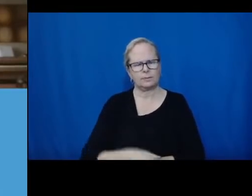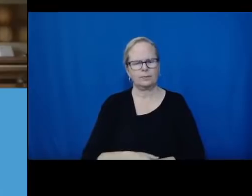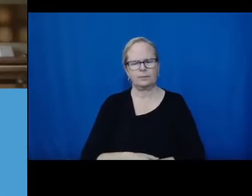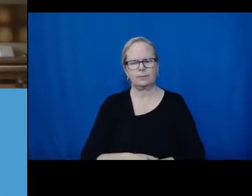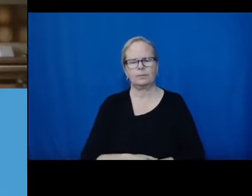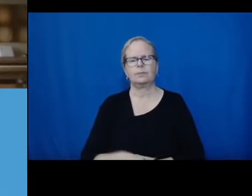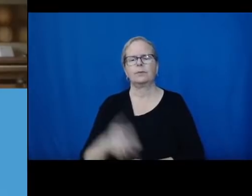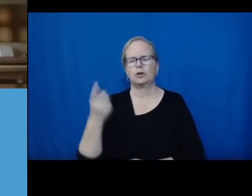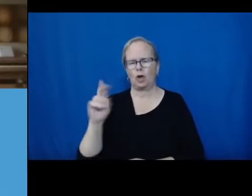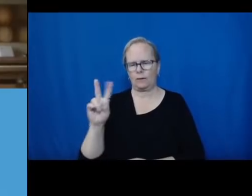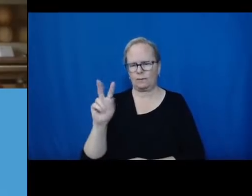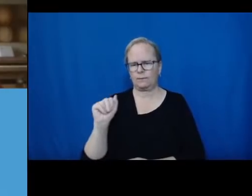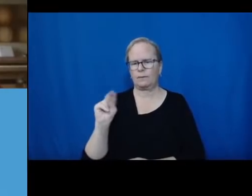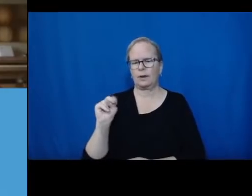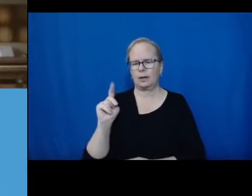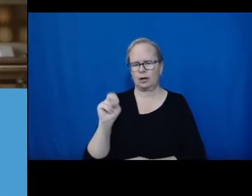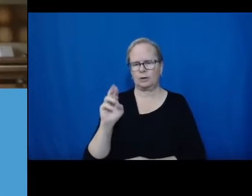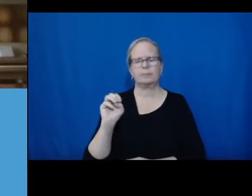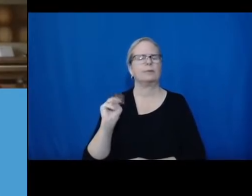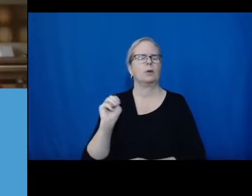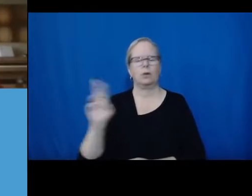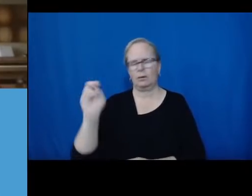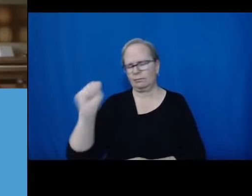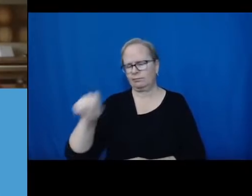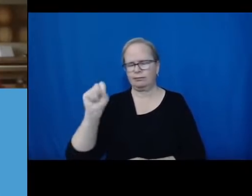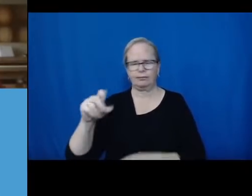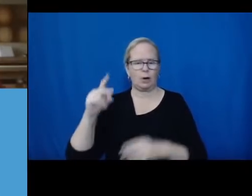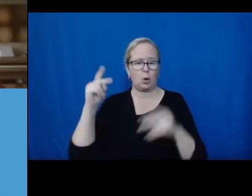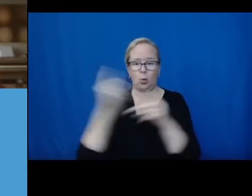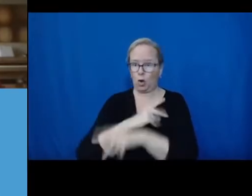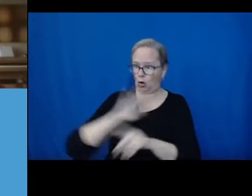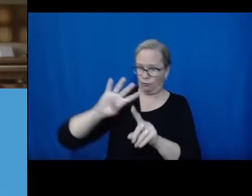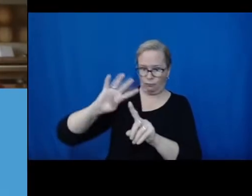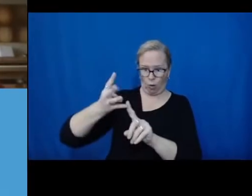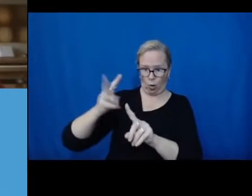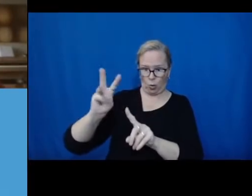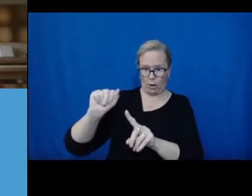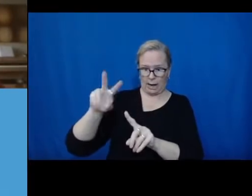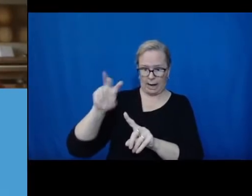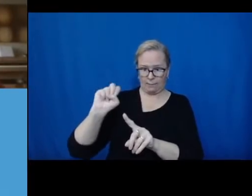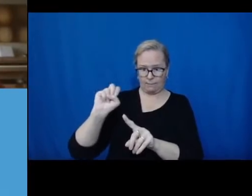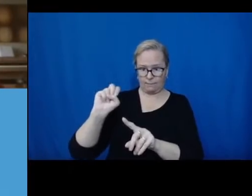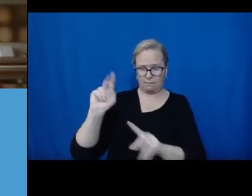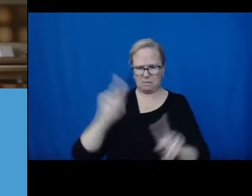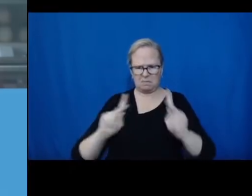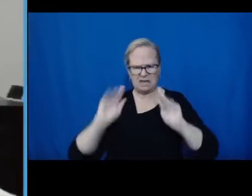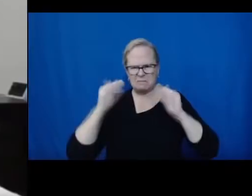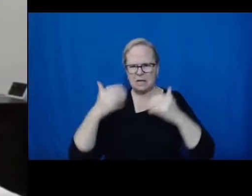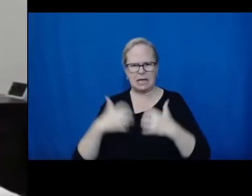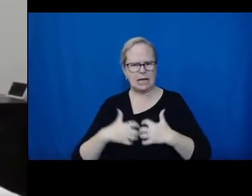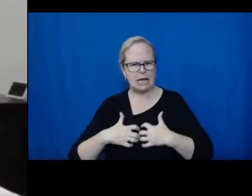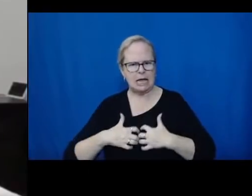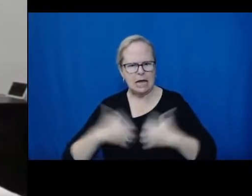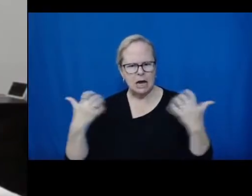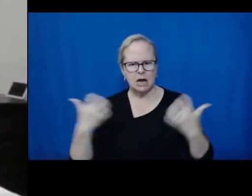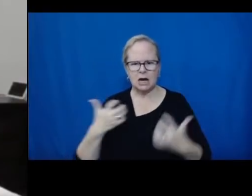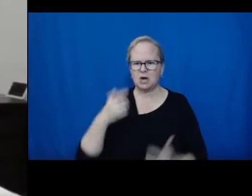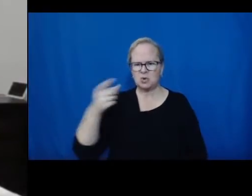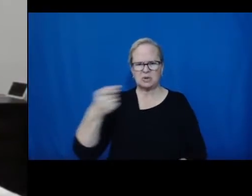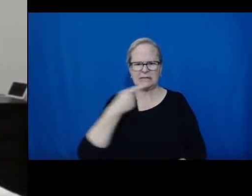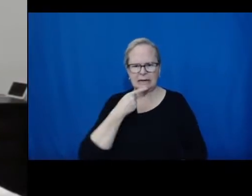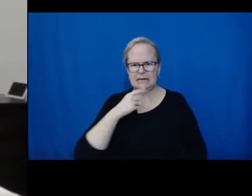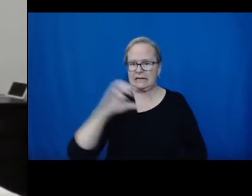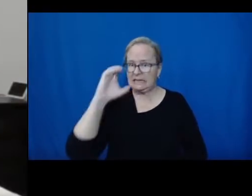Yeah, I'd say particularly in the fourth wave, I've really noticed it where there's an anger almost from a lot of people. If you even say the C